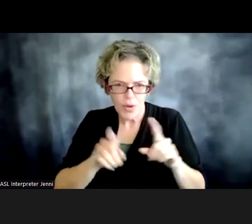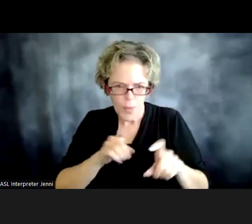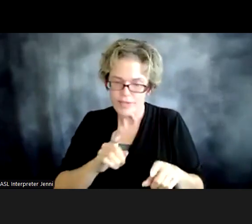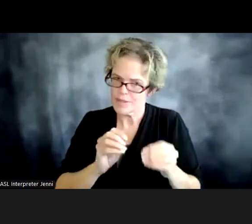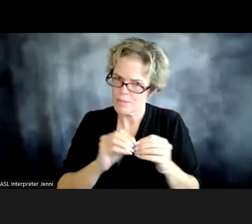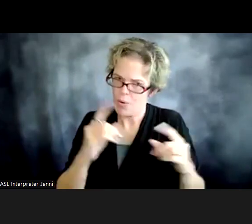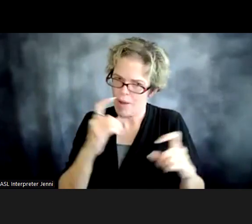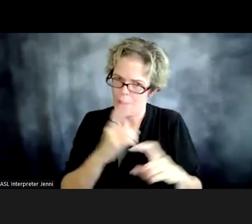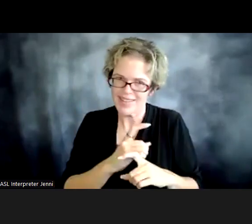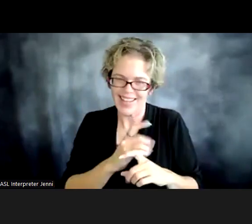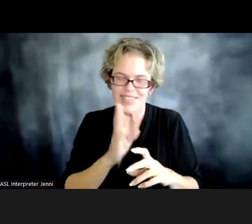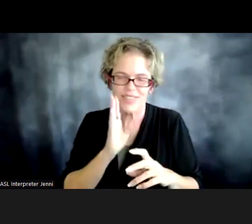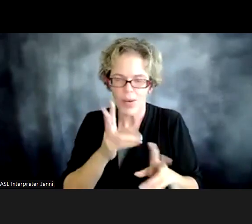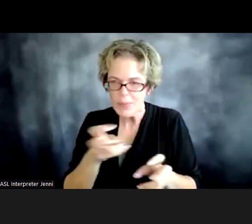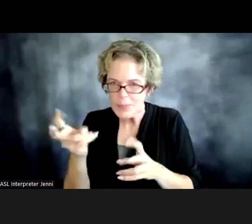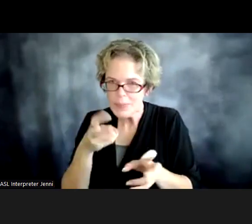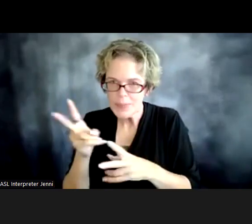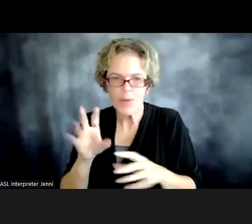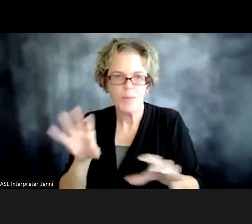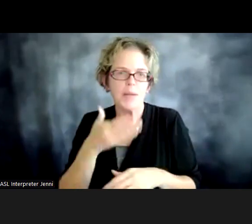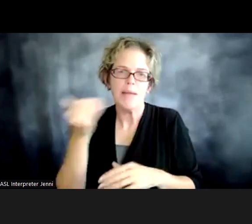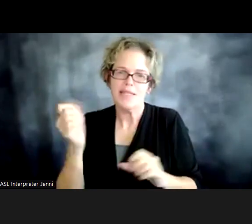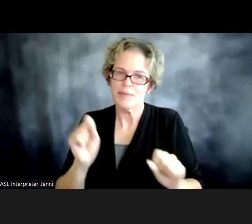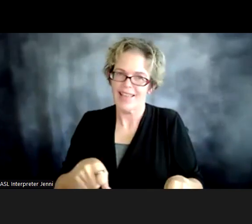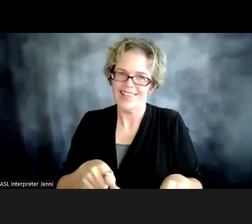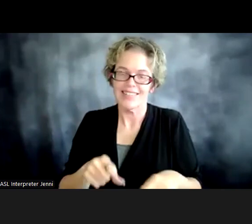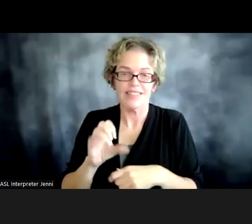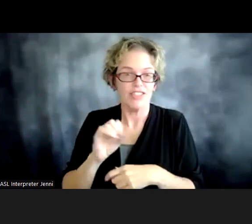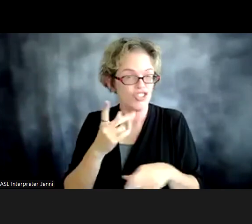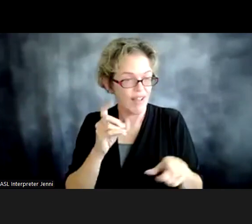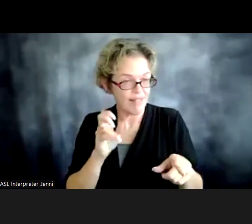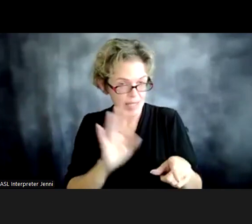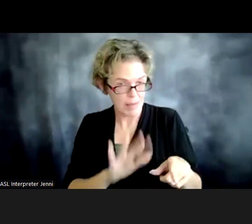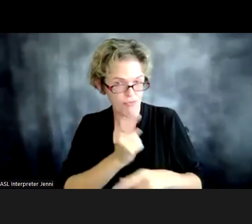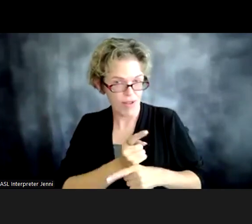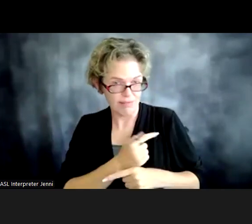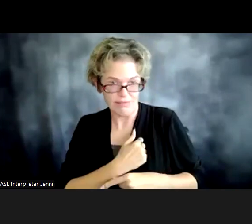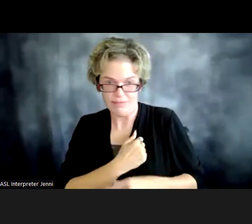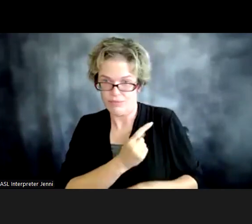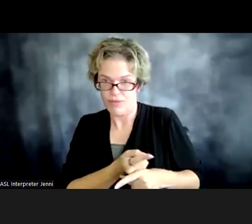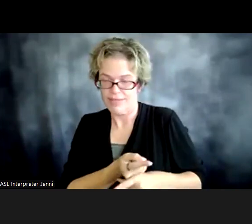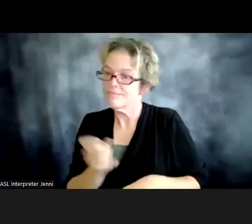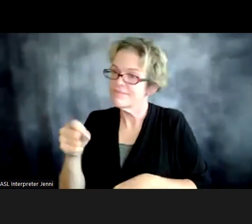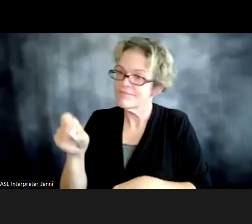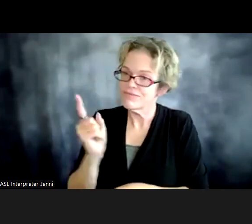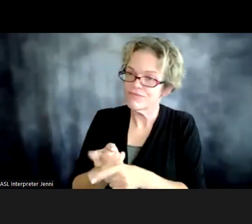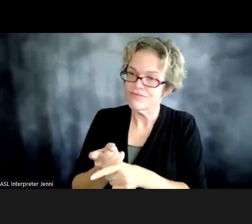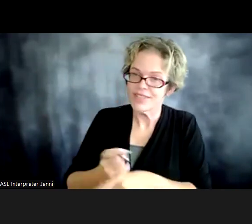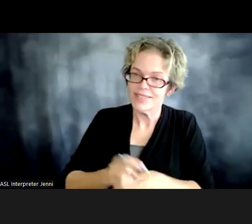so we will do the very best that we can. Sheldon, does that sound about right? Yep, that's correct.